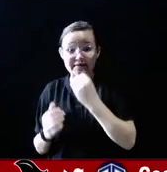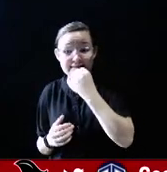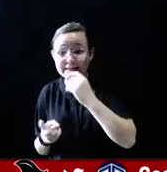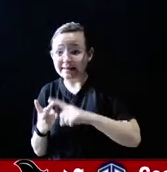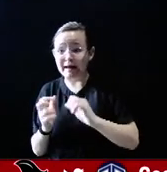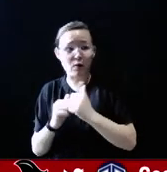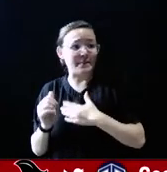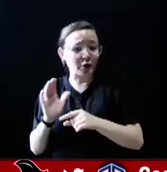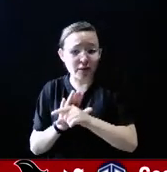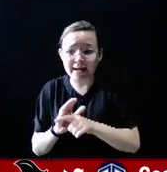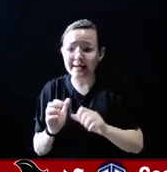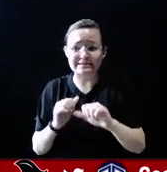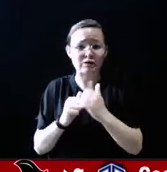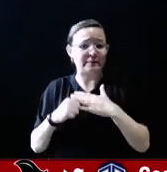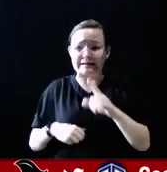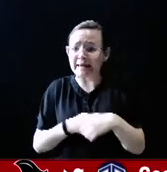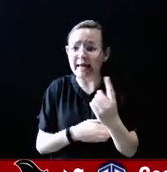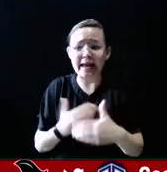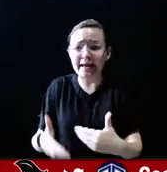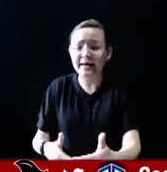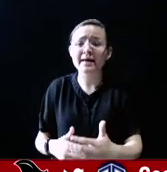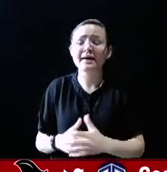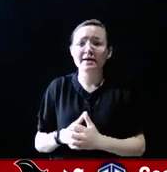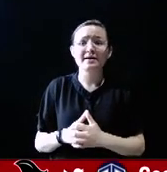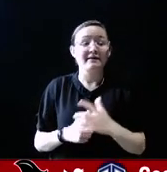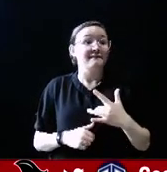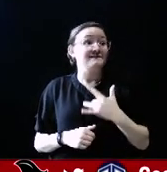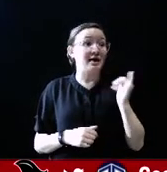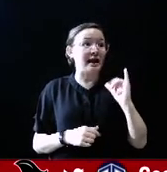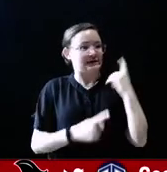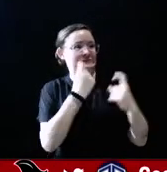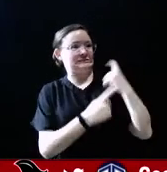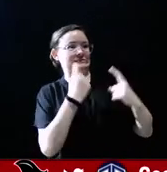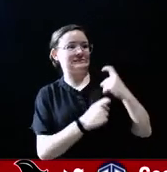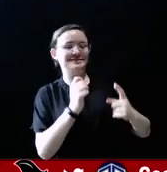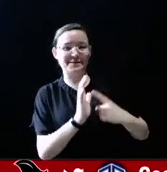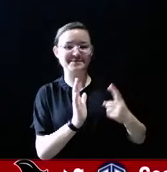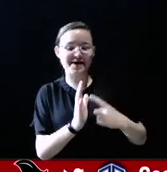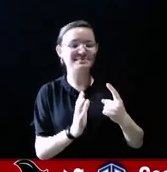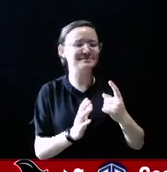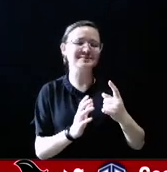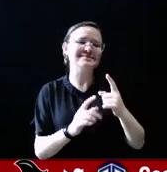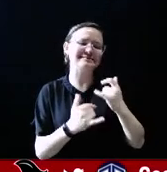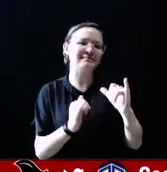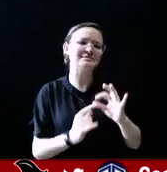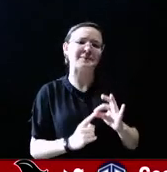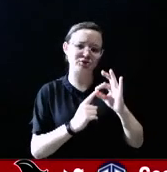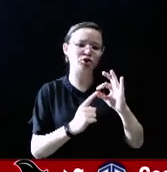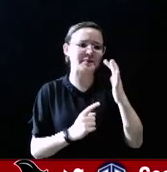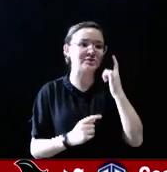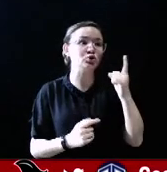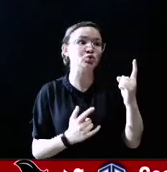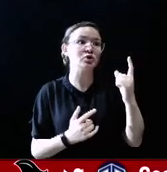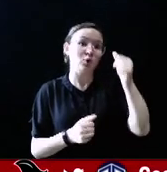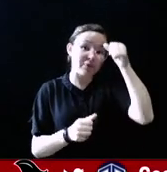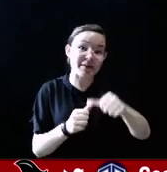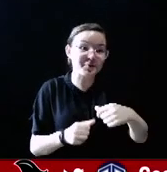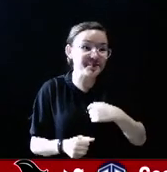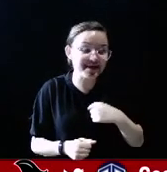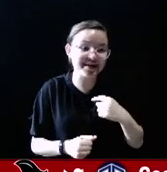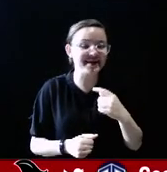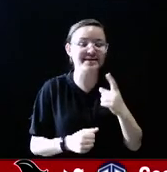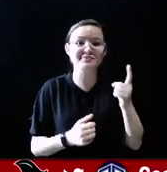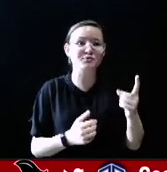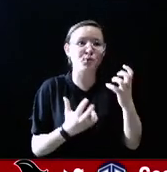grades were, how my day went. Although it felt like an interrogation sometimes, it meant a lot just to know that you guys even remembered me from so far